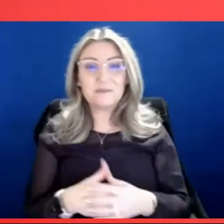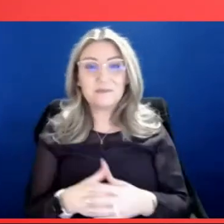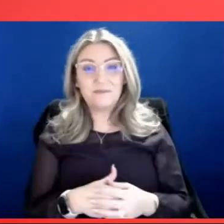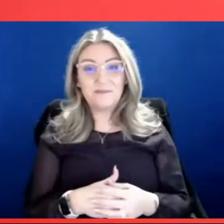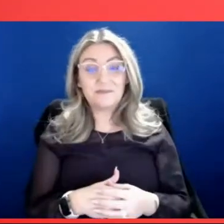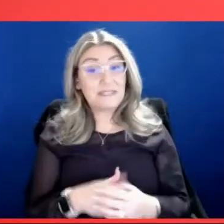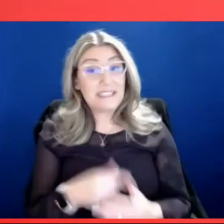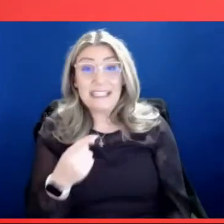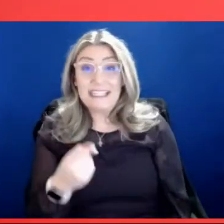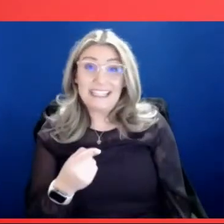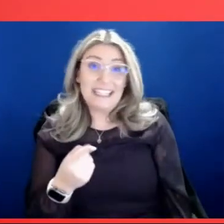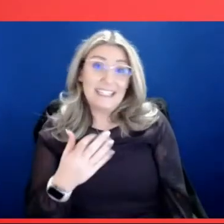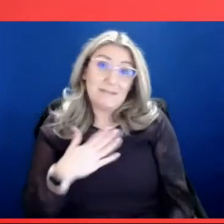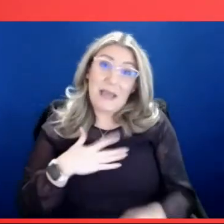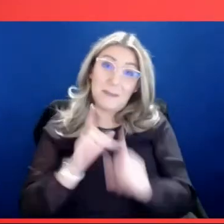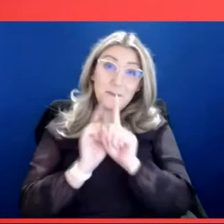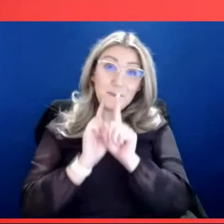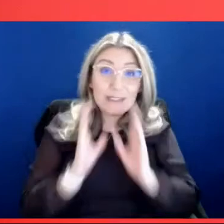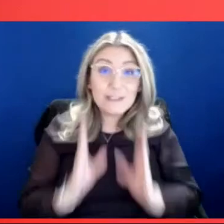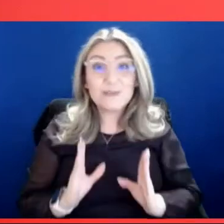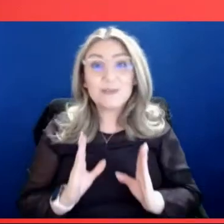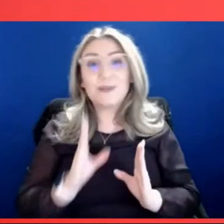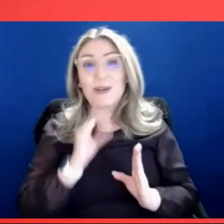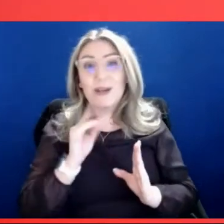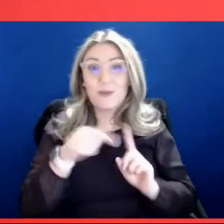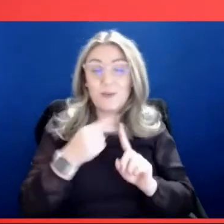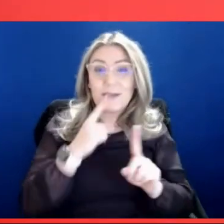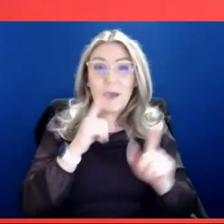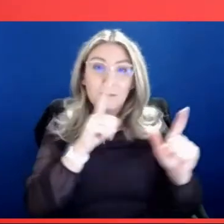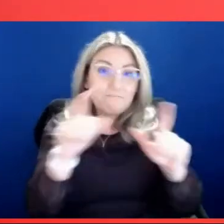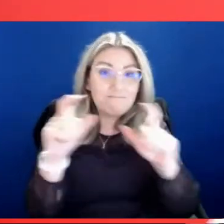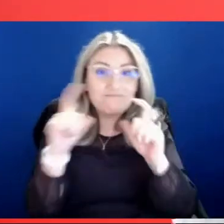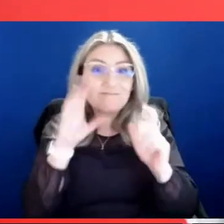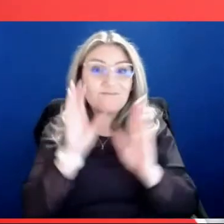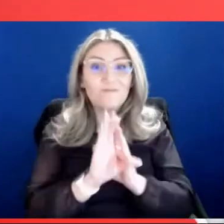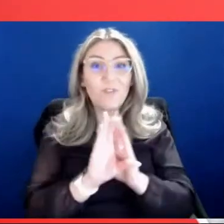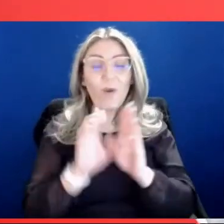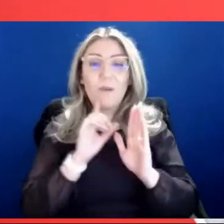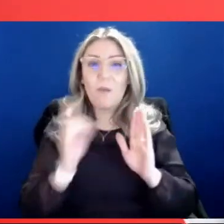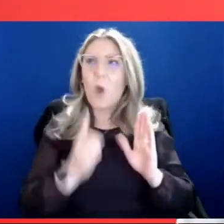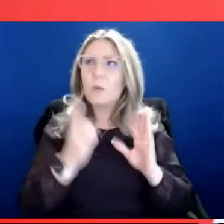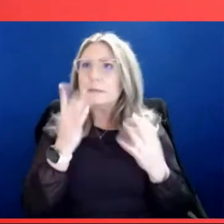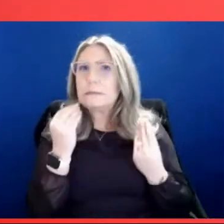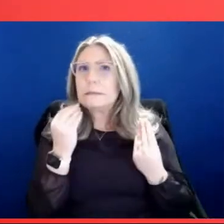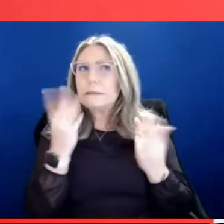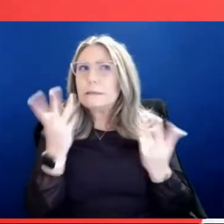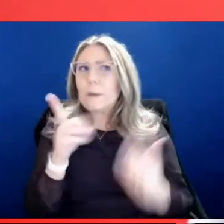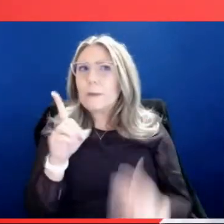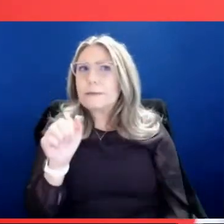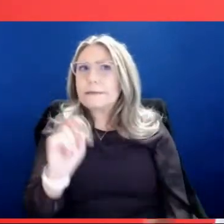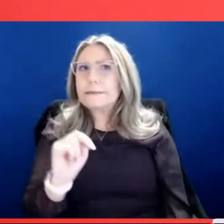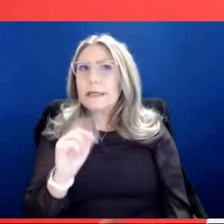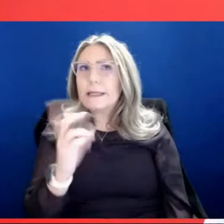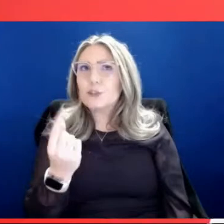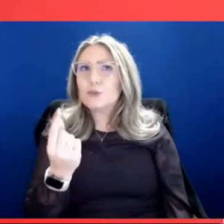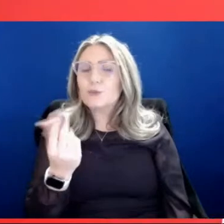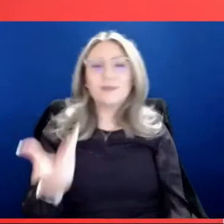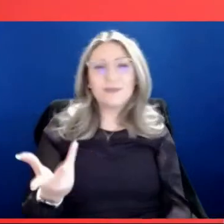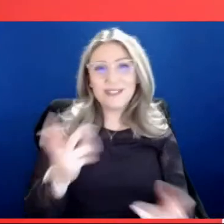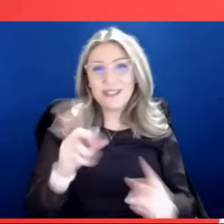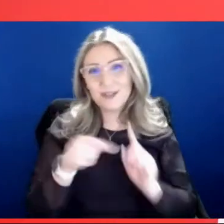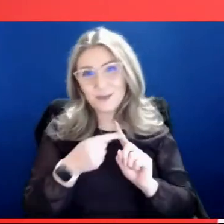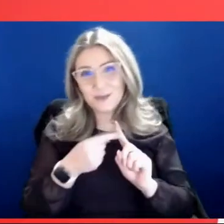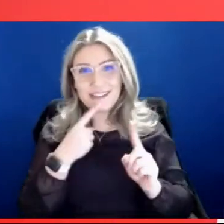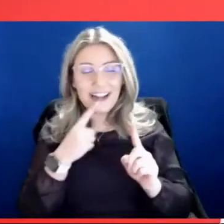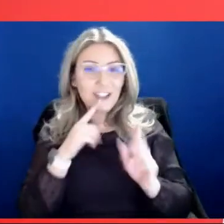he's kind of my mentor in that. And I know when I'm taking photos, I'm always thinking, what would Dan be doing here? And I know that whenever I show him